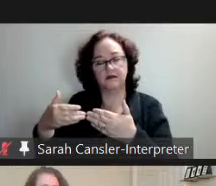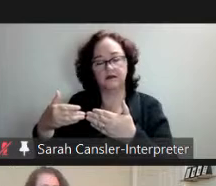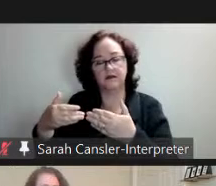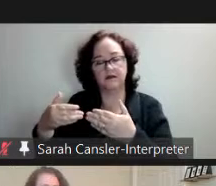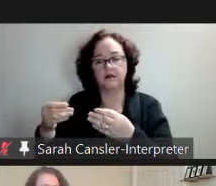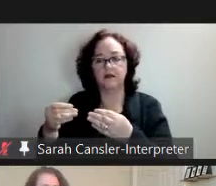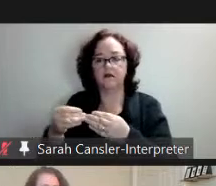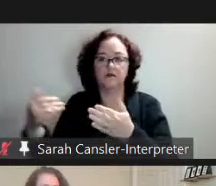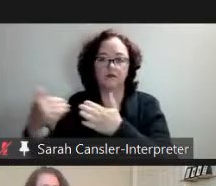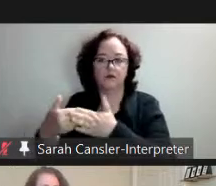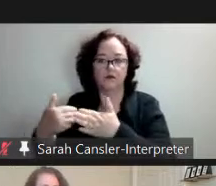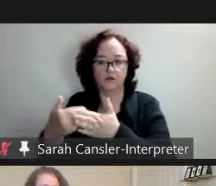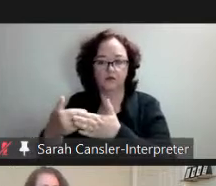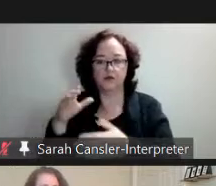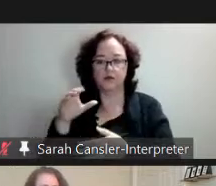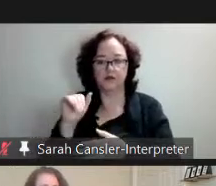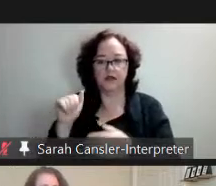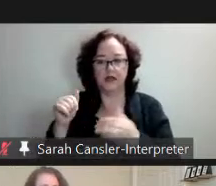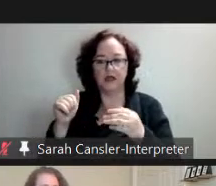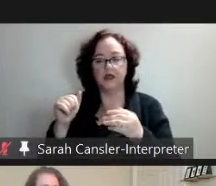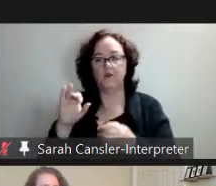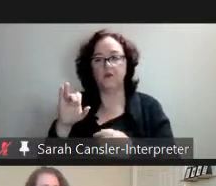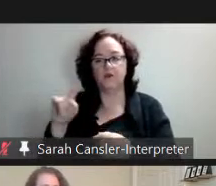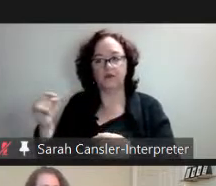CA booth. If you could go to the next slide.